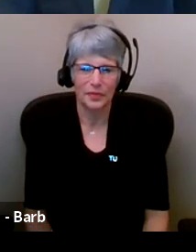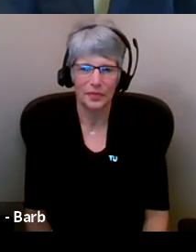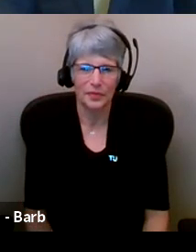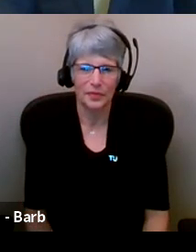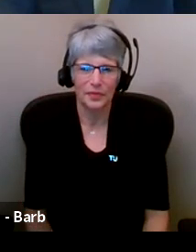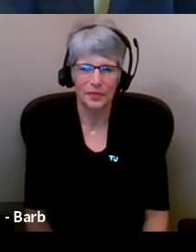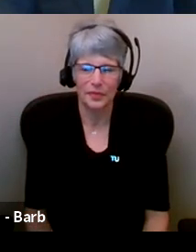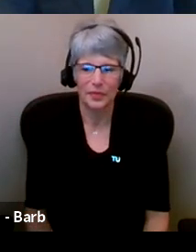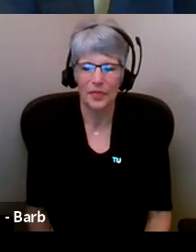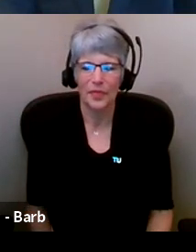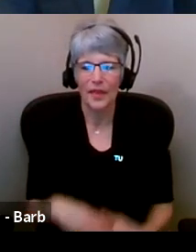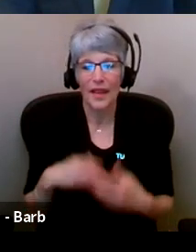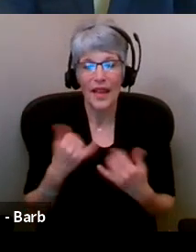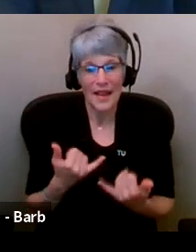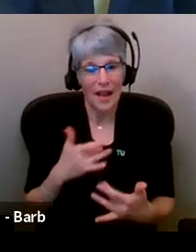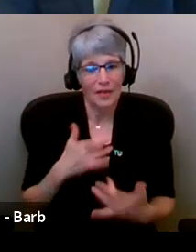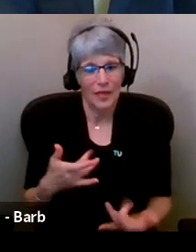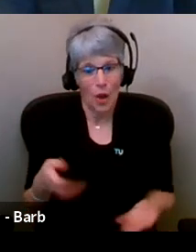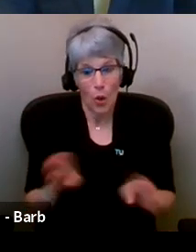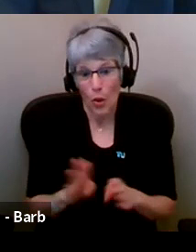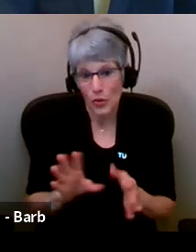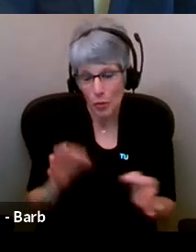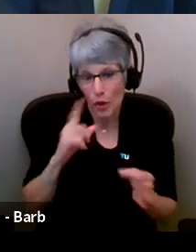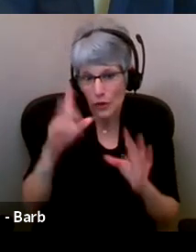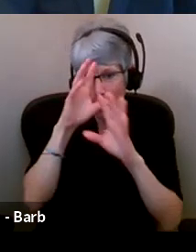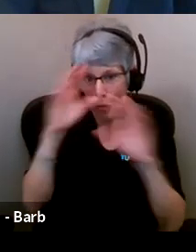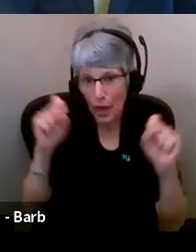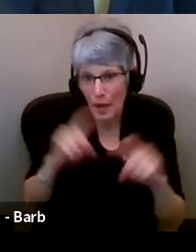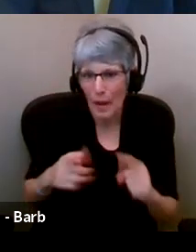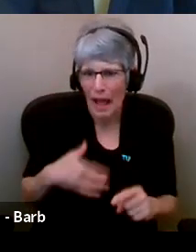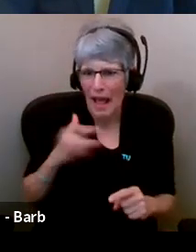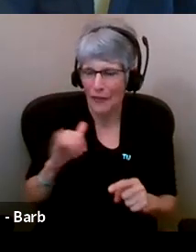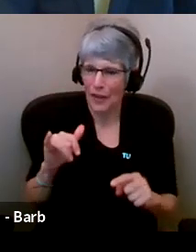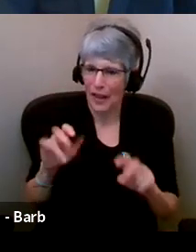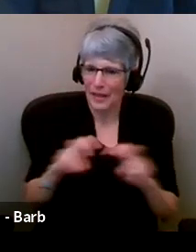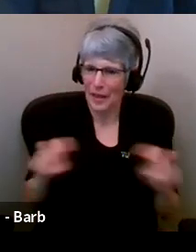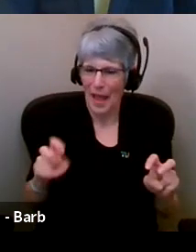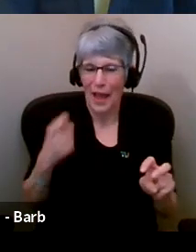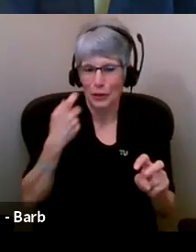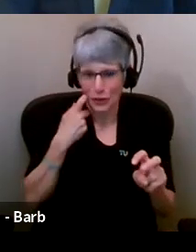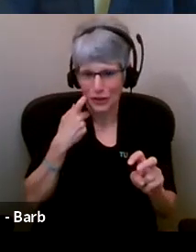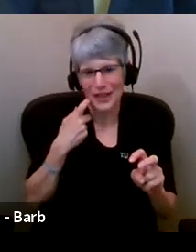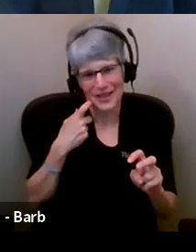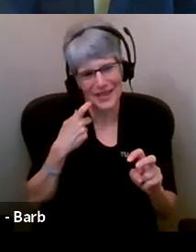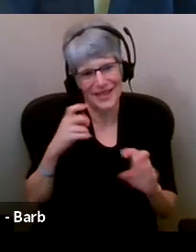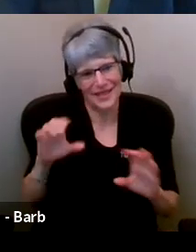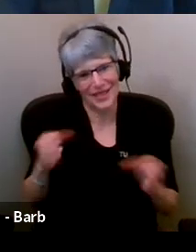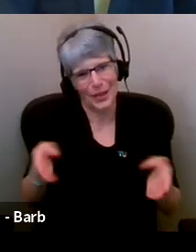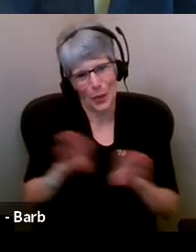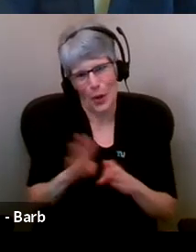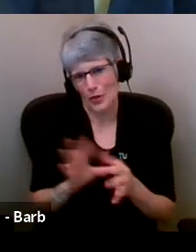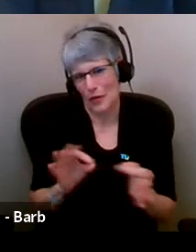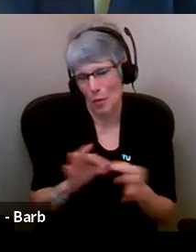Normally here is where I would give some closing remarks for the president, but I feel like the entire panel may have just given some closing remarks. I will give you an